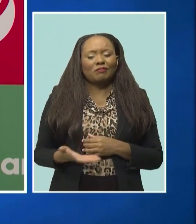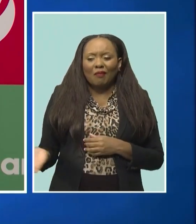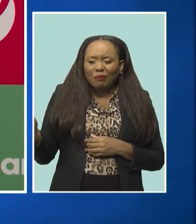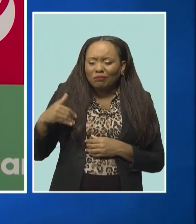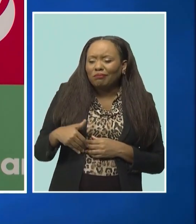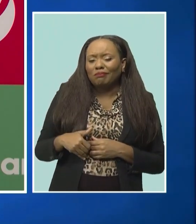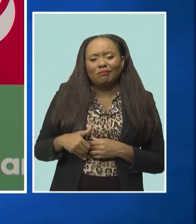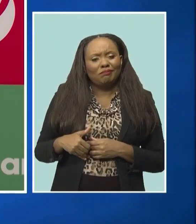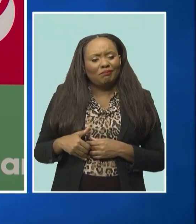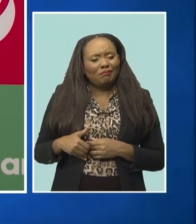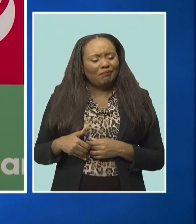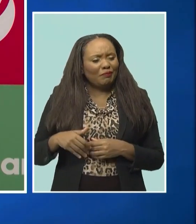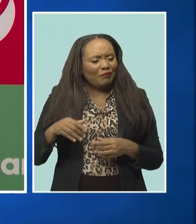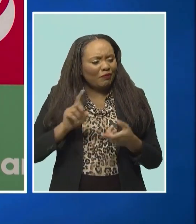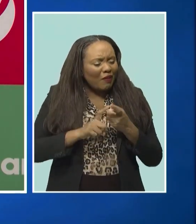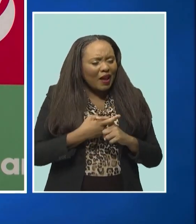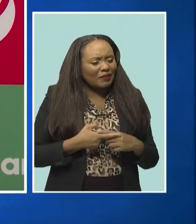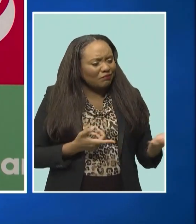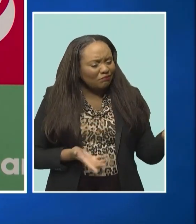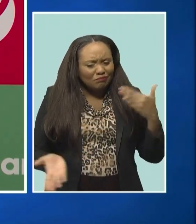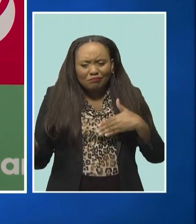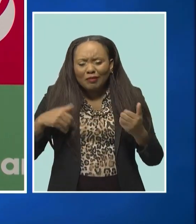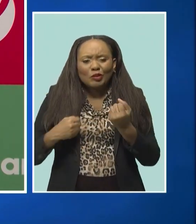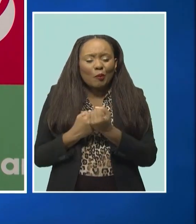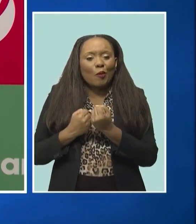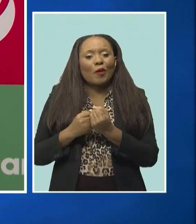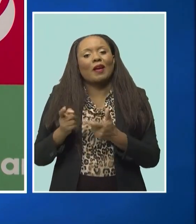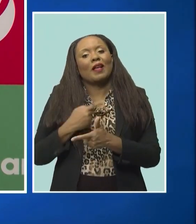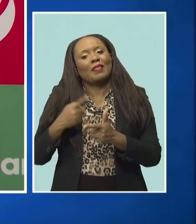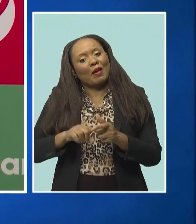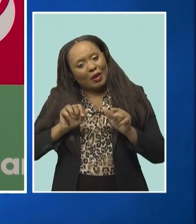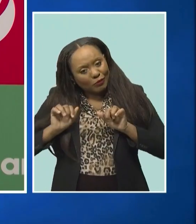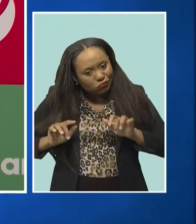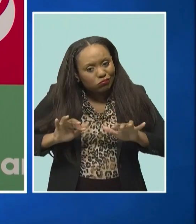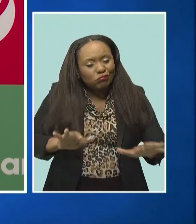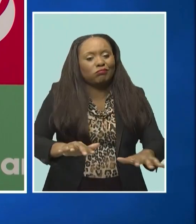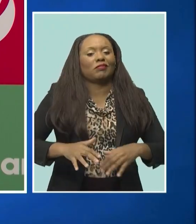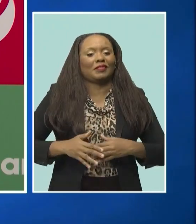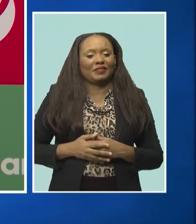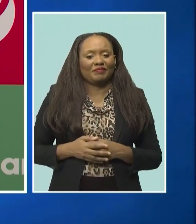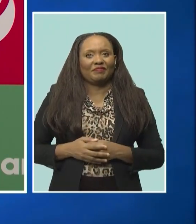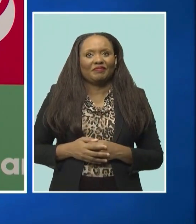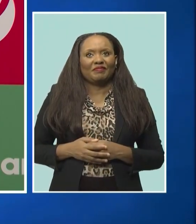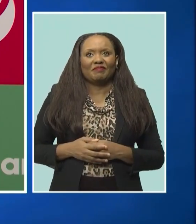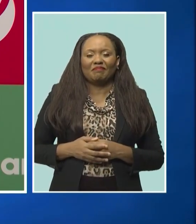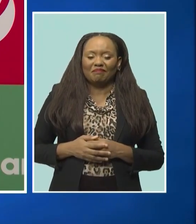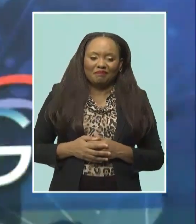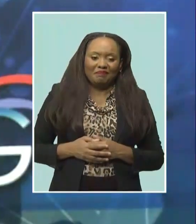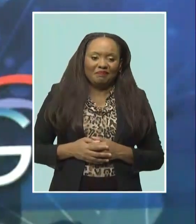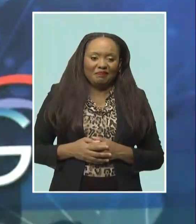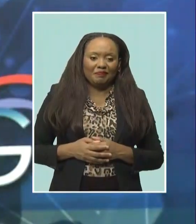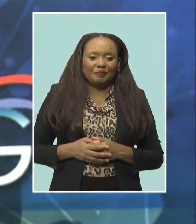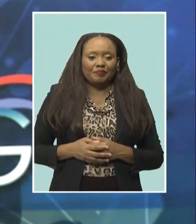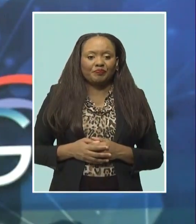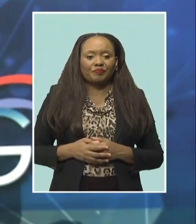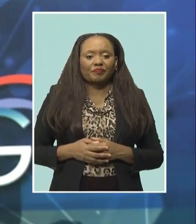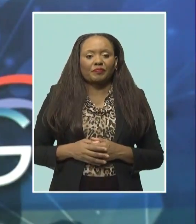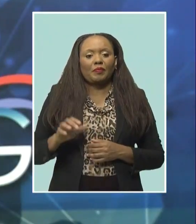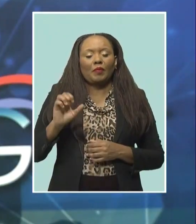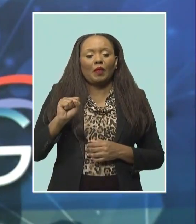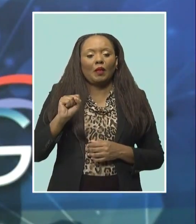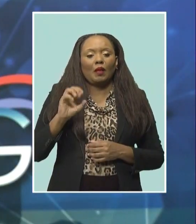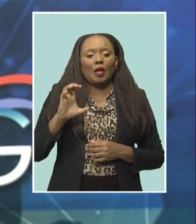7 p.m. at the Garfield Sobers Sports Complex, contestants in the Calypso category will appear in this order: Shakara,